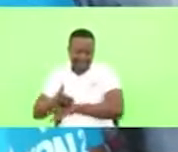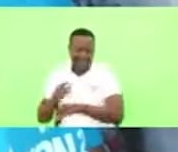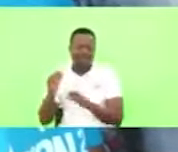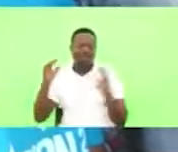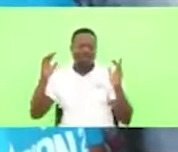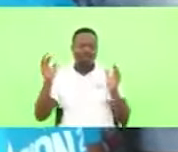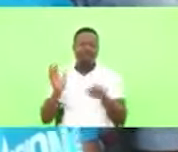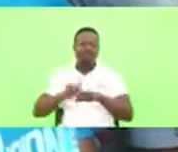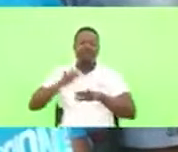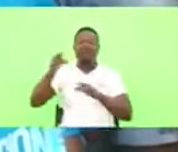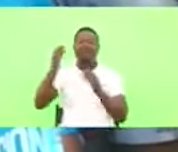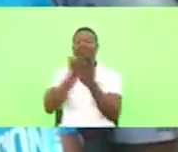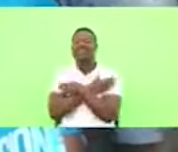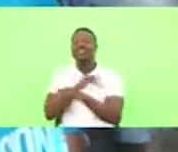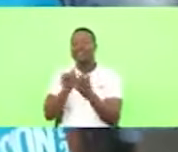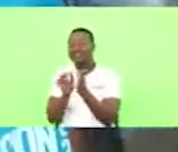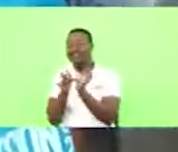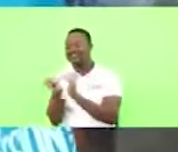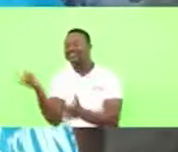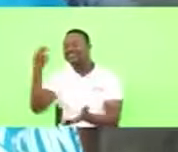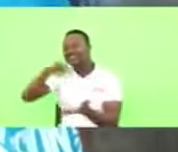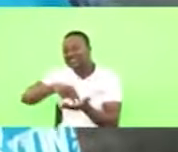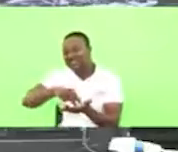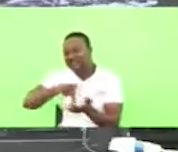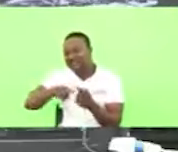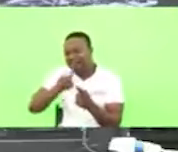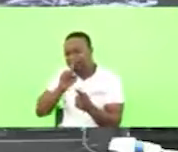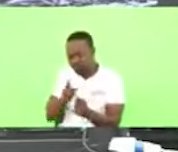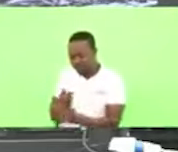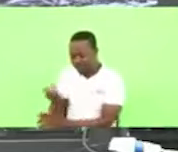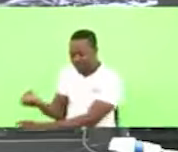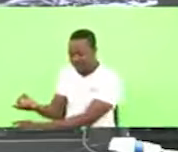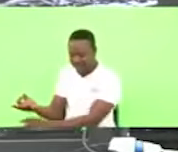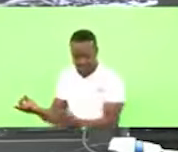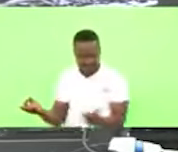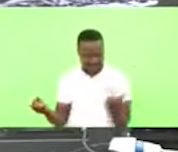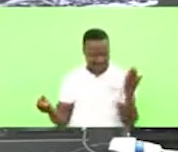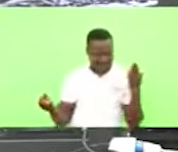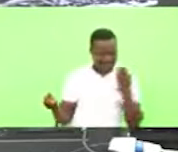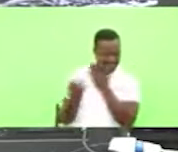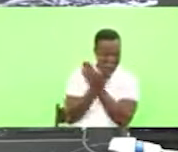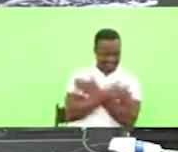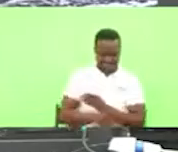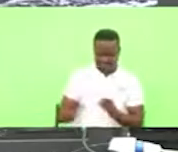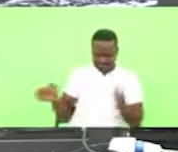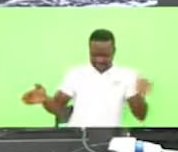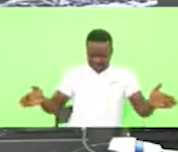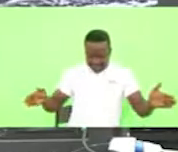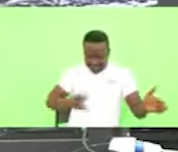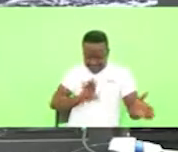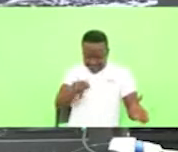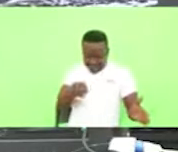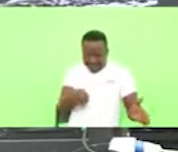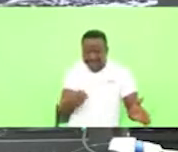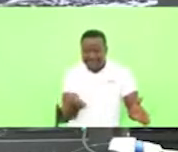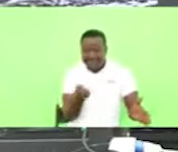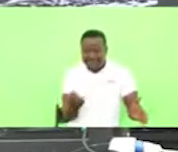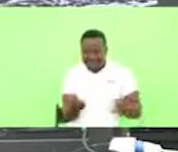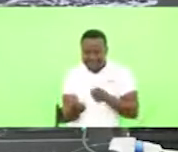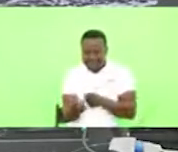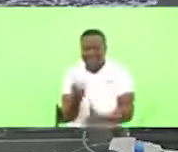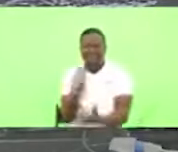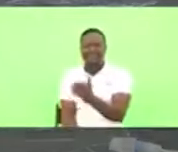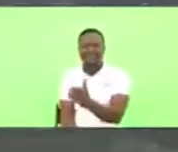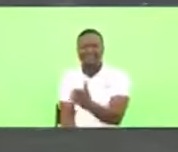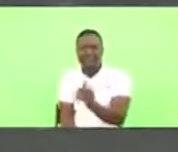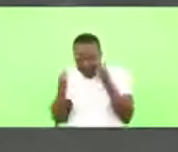resurrected. We don't often talk about the Saturday, but I believe that the day